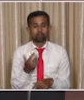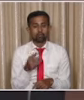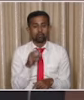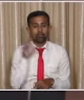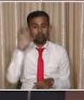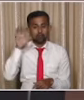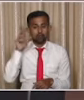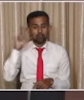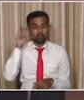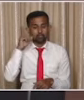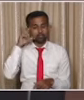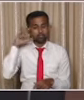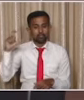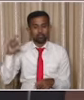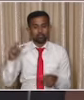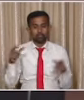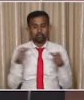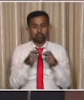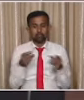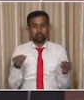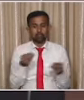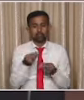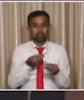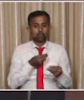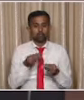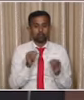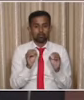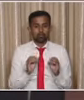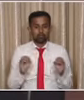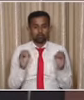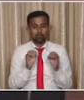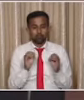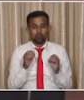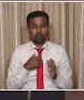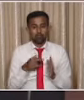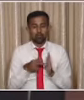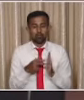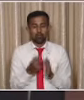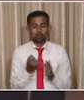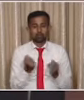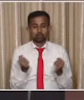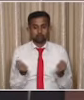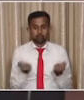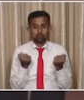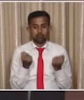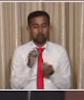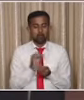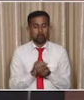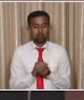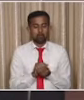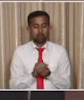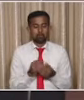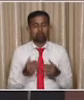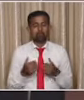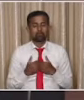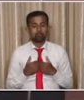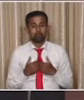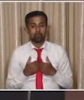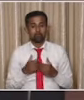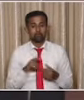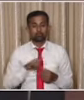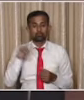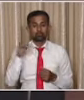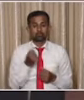time. But because we were economically strong and we had a surplus of foreign exchange,